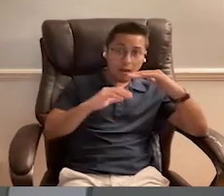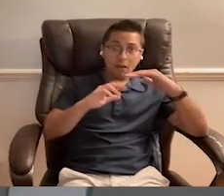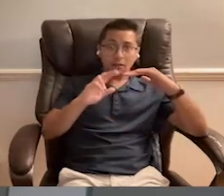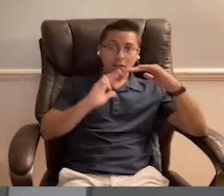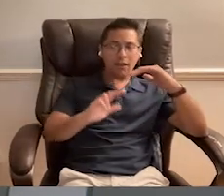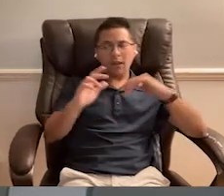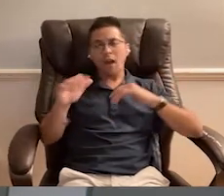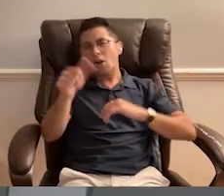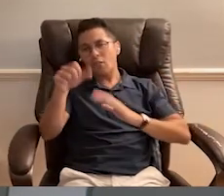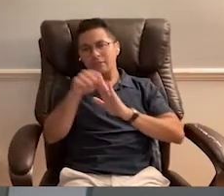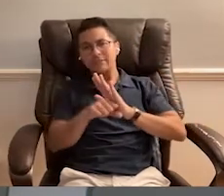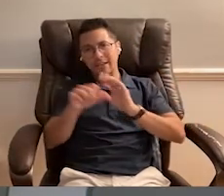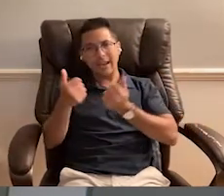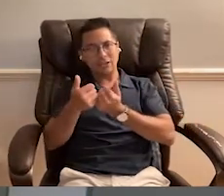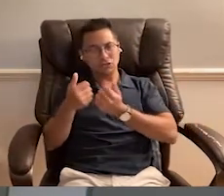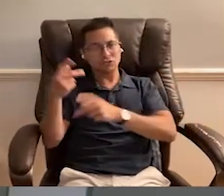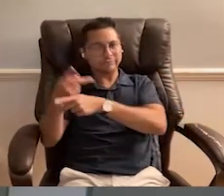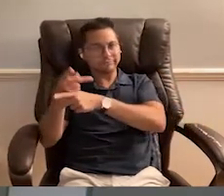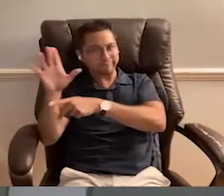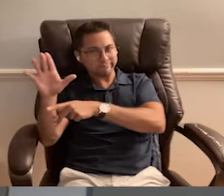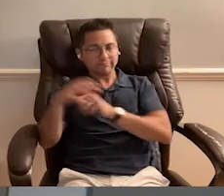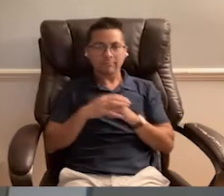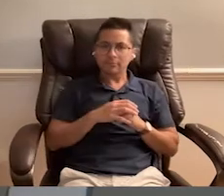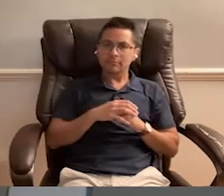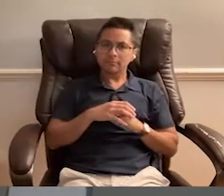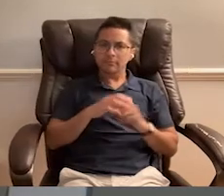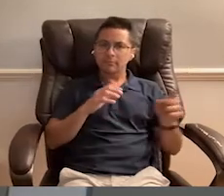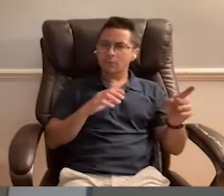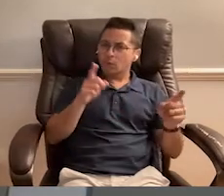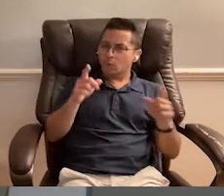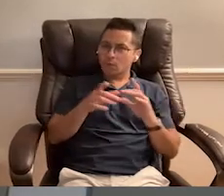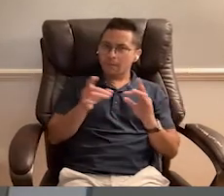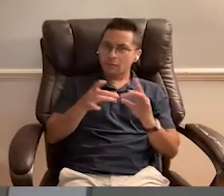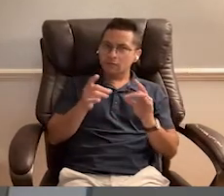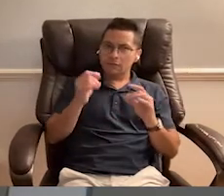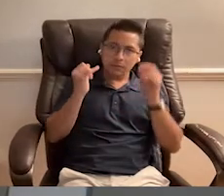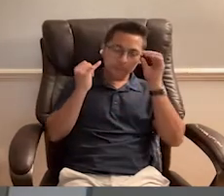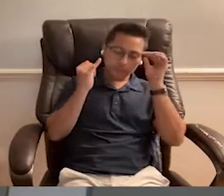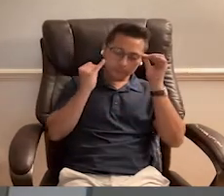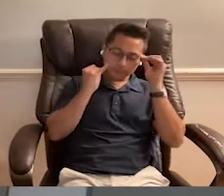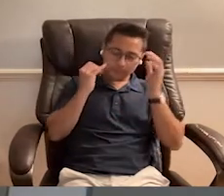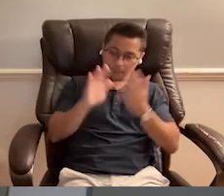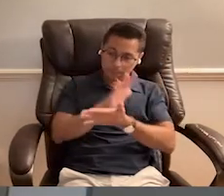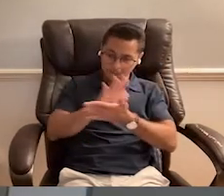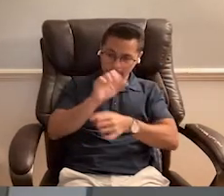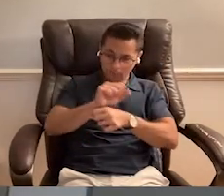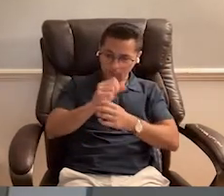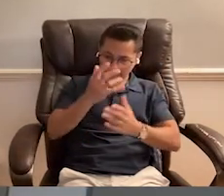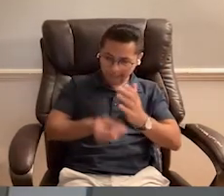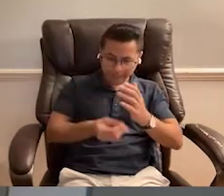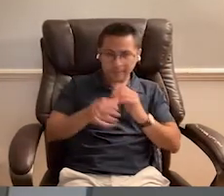Mm-hmm. Because children under the age of 3 are served by another state agency. Yes. Yes. You had mentioned that if